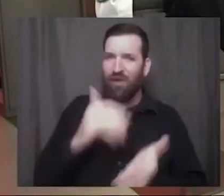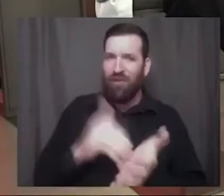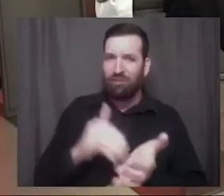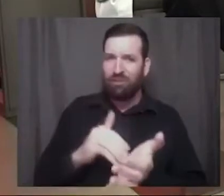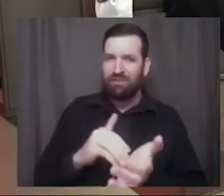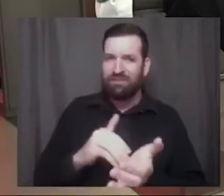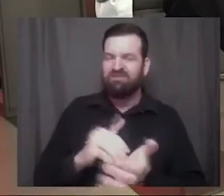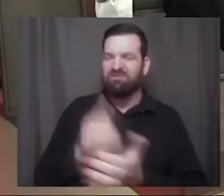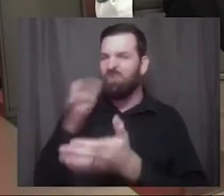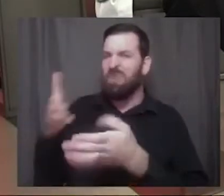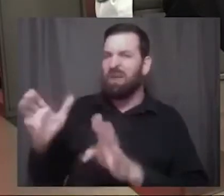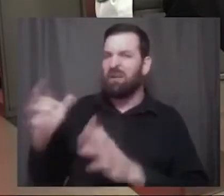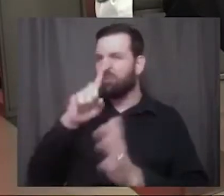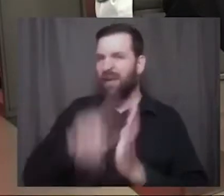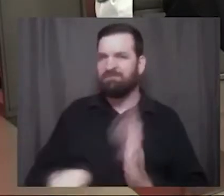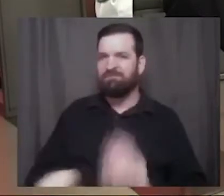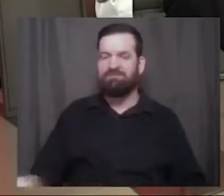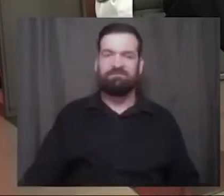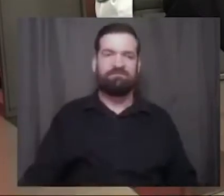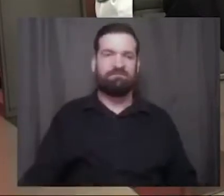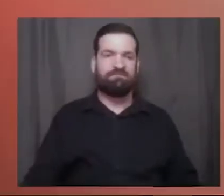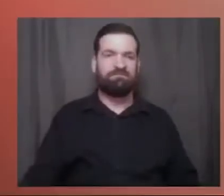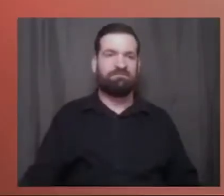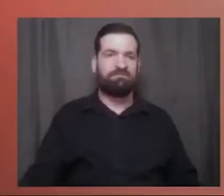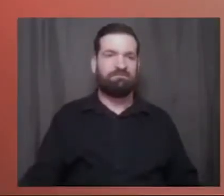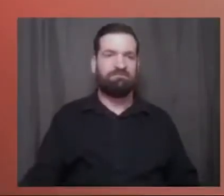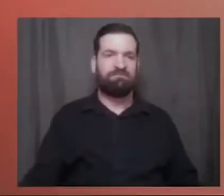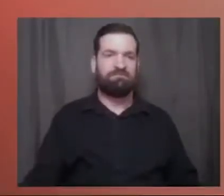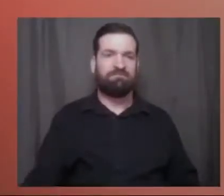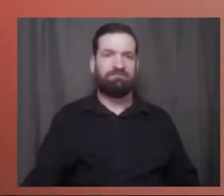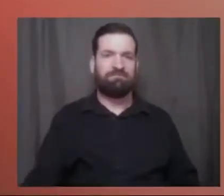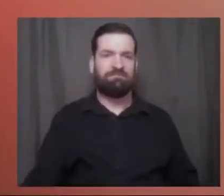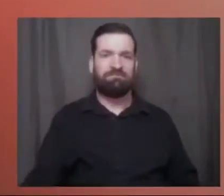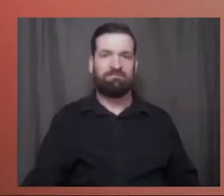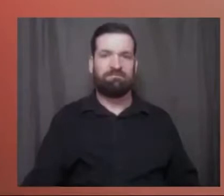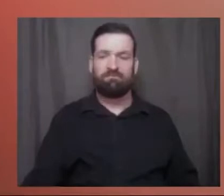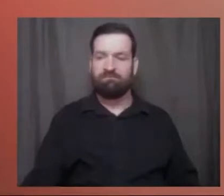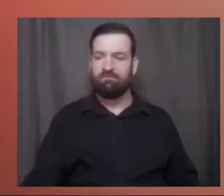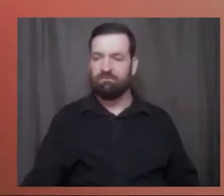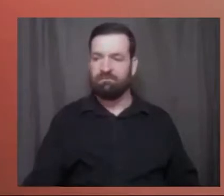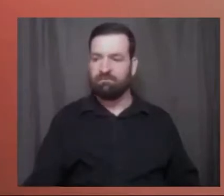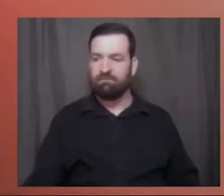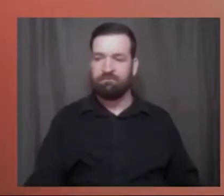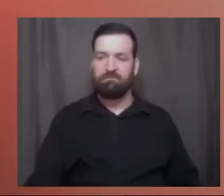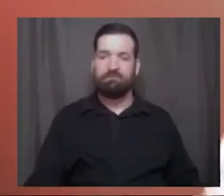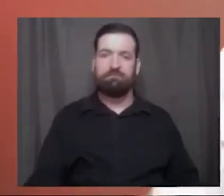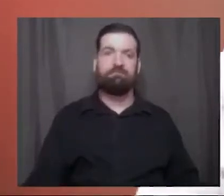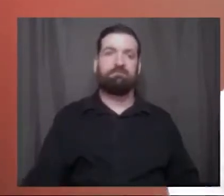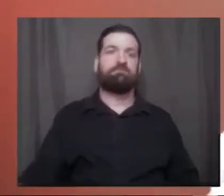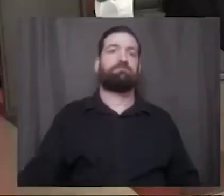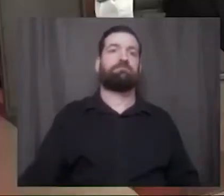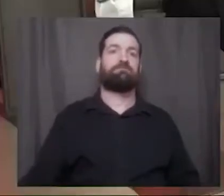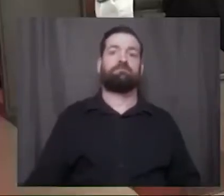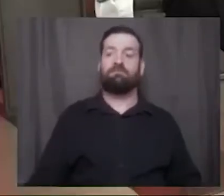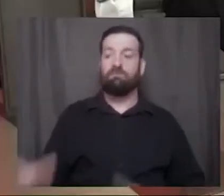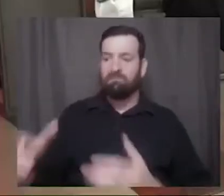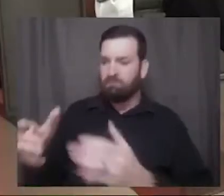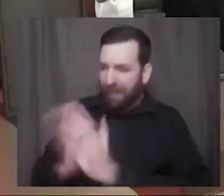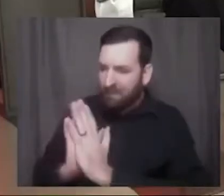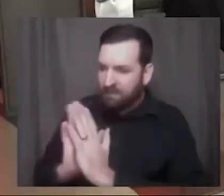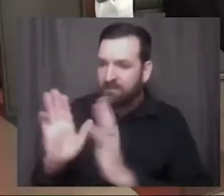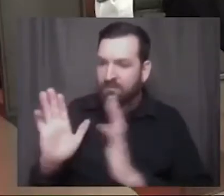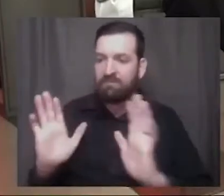right now. It's okay. Okay. Let's move. All right, Maybe I was move just on. trying to get out of the question, and I'm going to let him know that it wasn't that bad. No, and thank you again